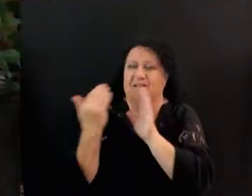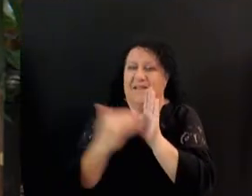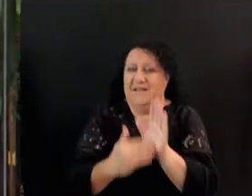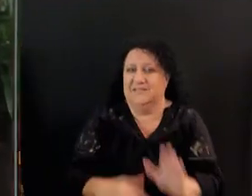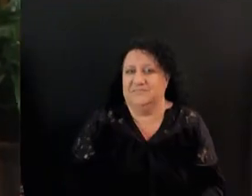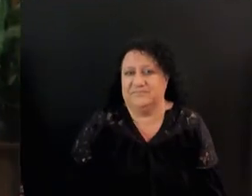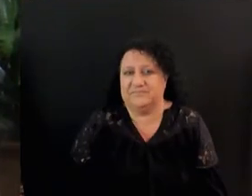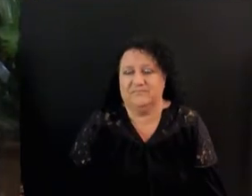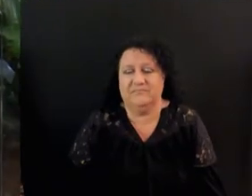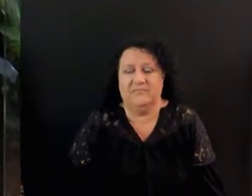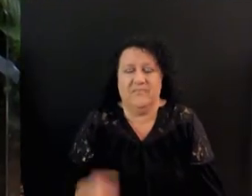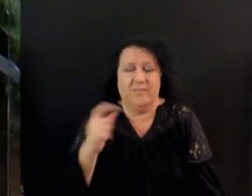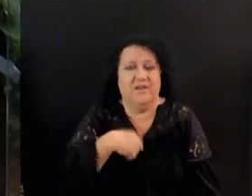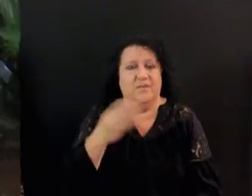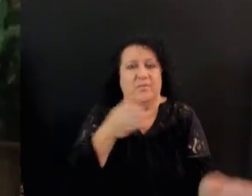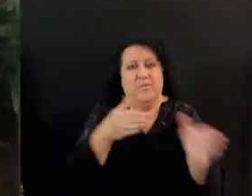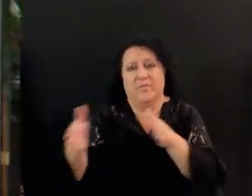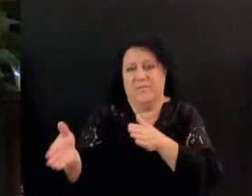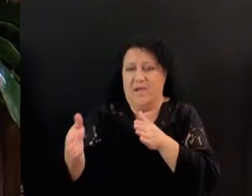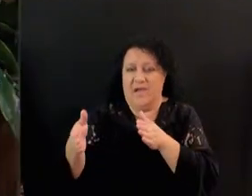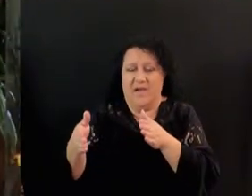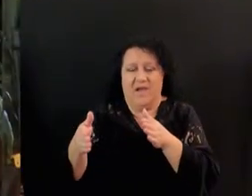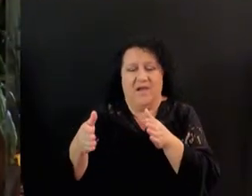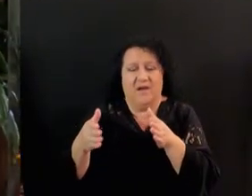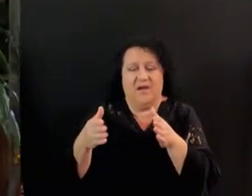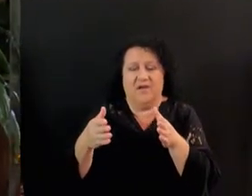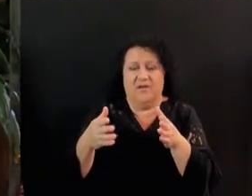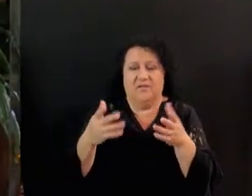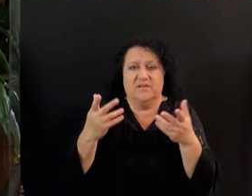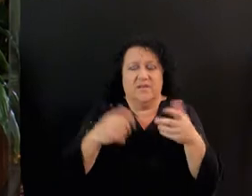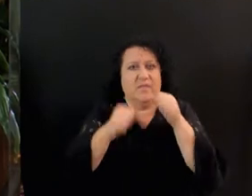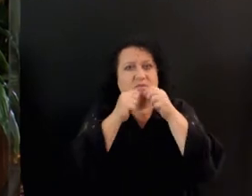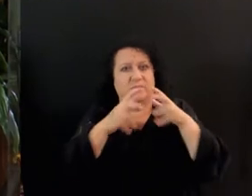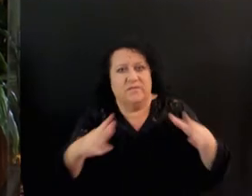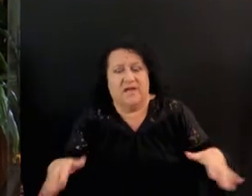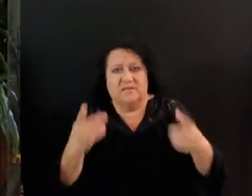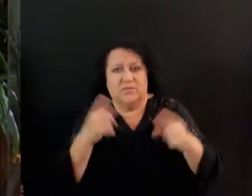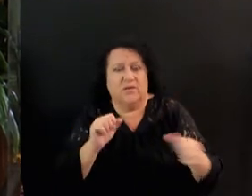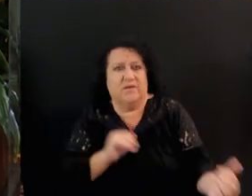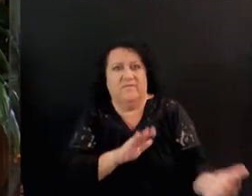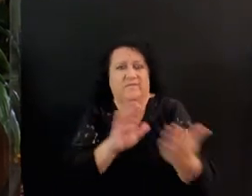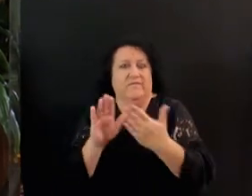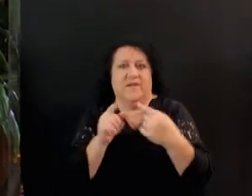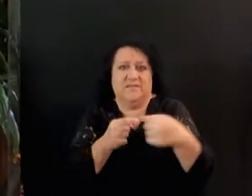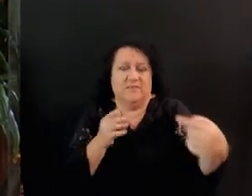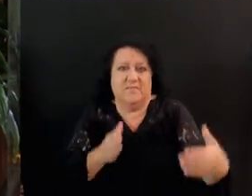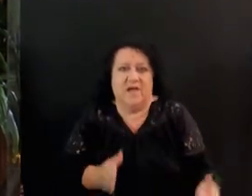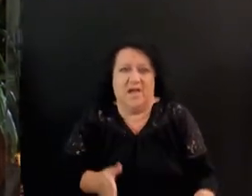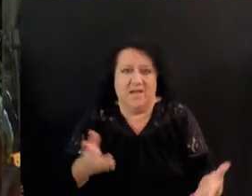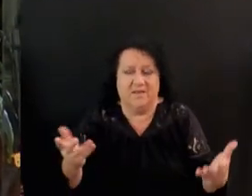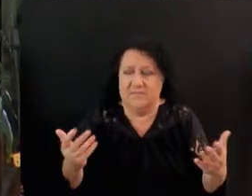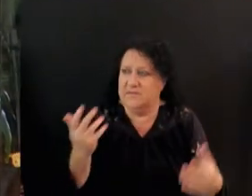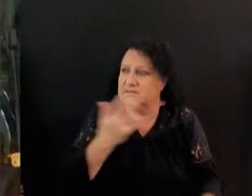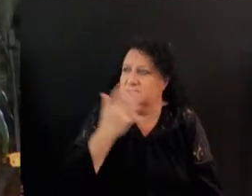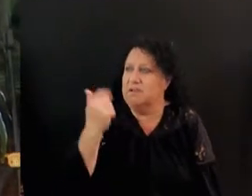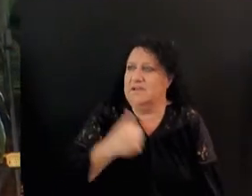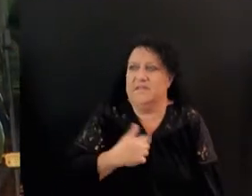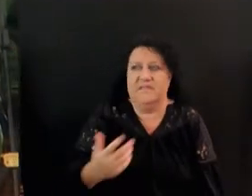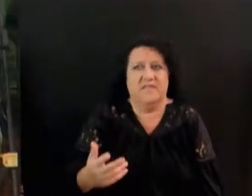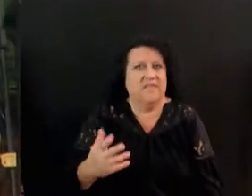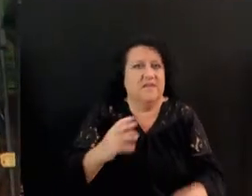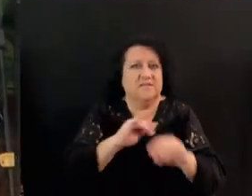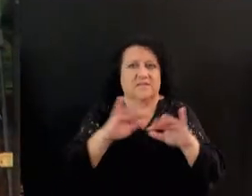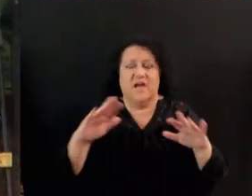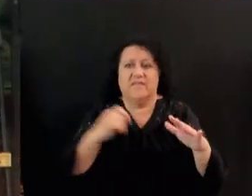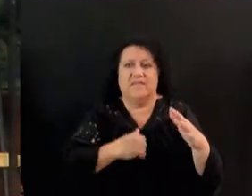enemies. This is where the language of David, it shifts. So where is this happening? Right there in the valley of the shadow. Here is this gracious host. Think